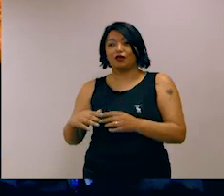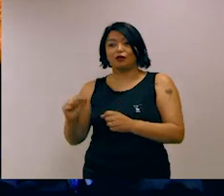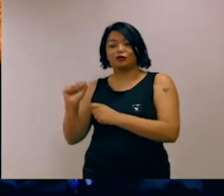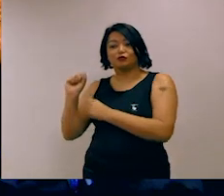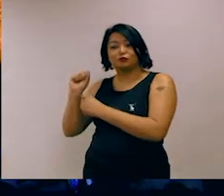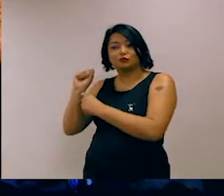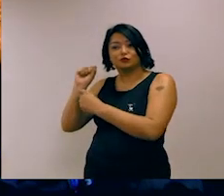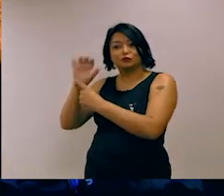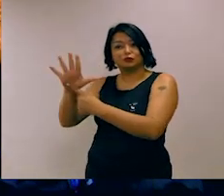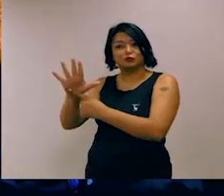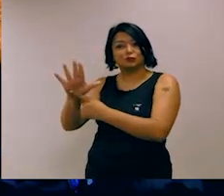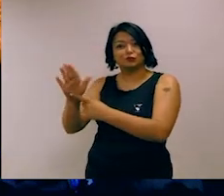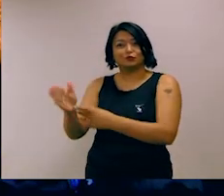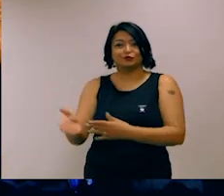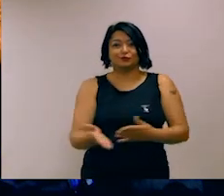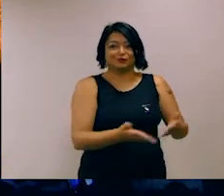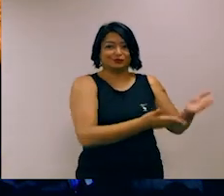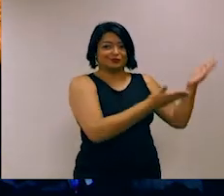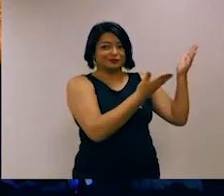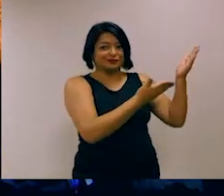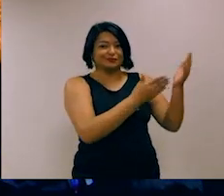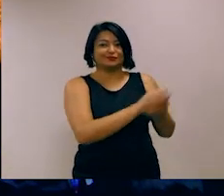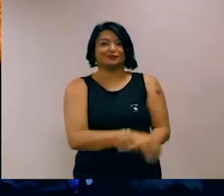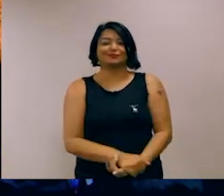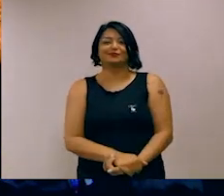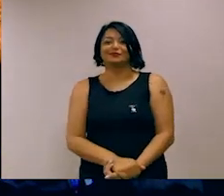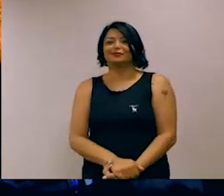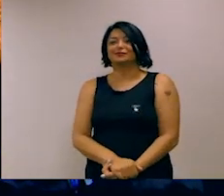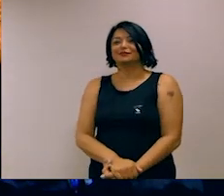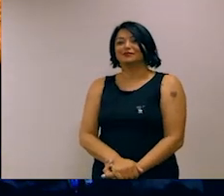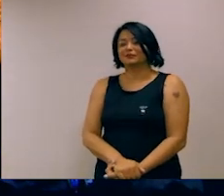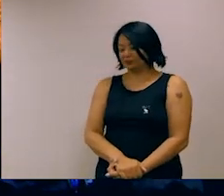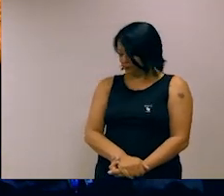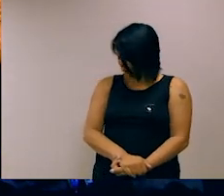see him again? No, it's not needed.